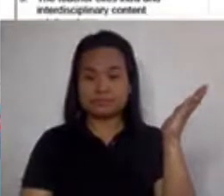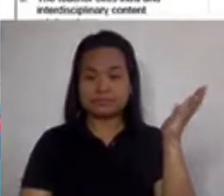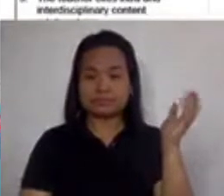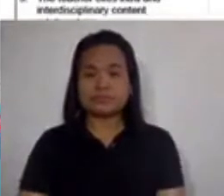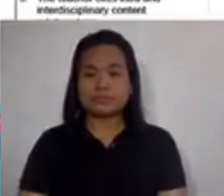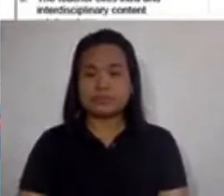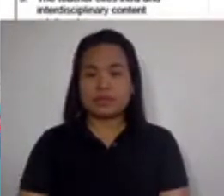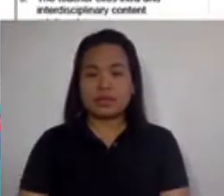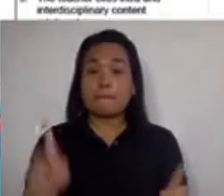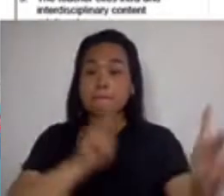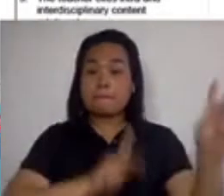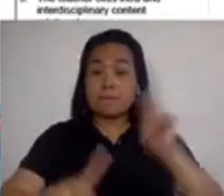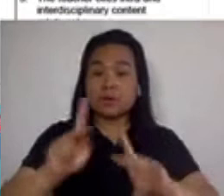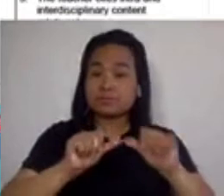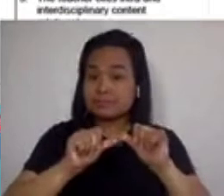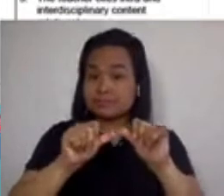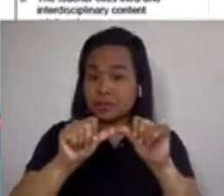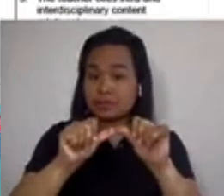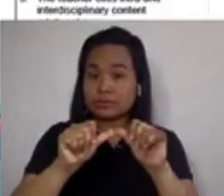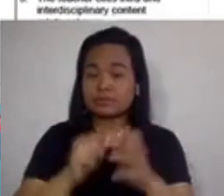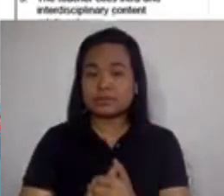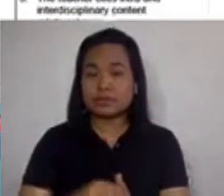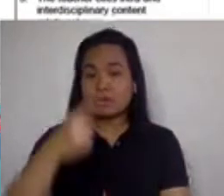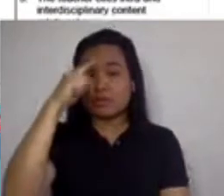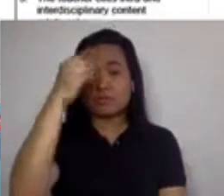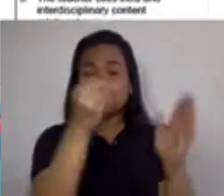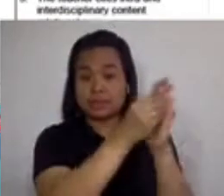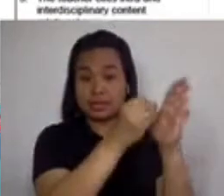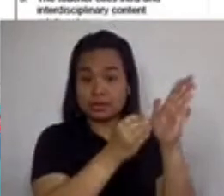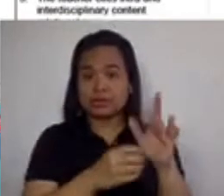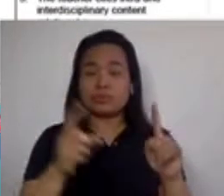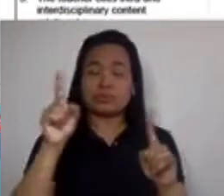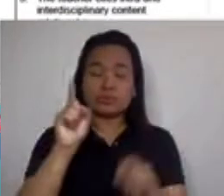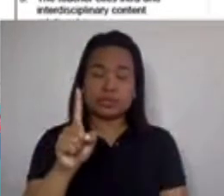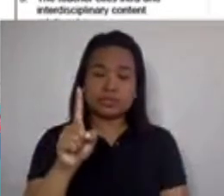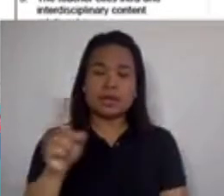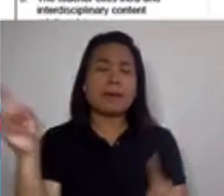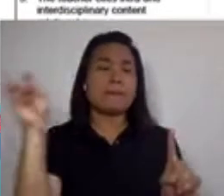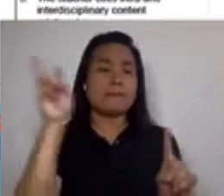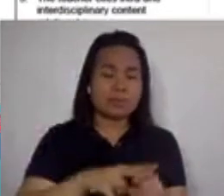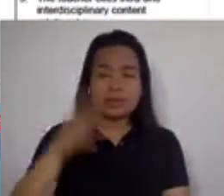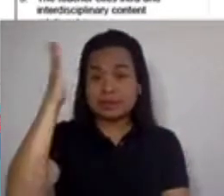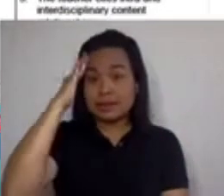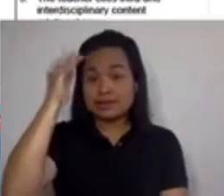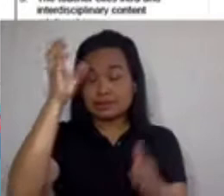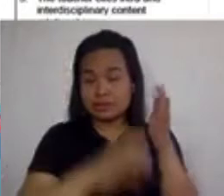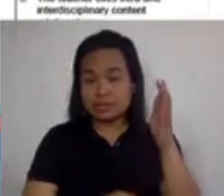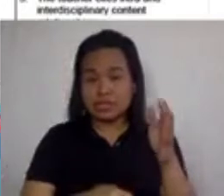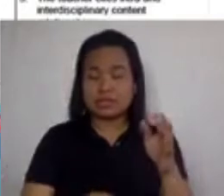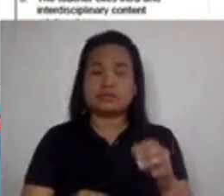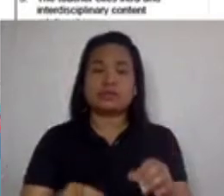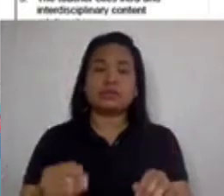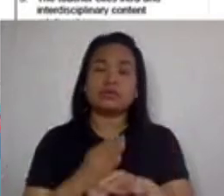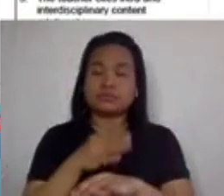continuum for indicator 1, apply knowledge of content within and across curriculum teaching areas. When they said that we